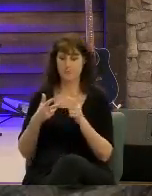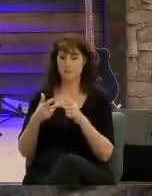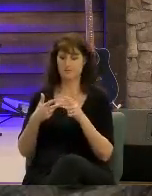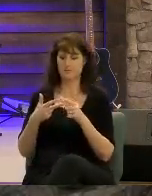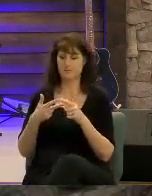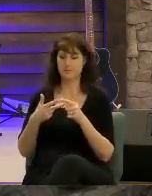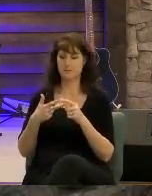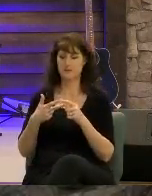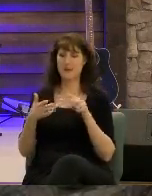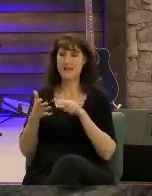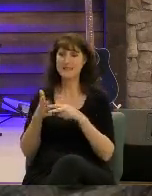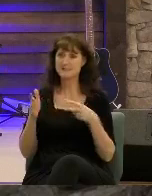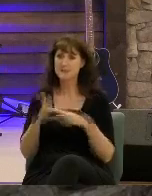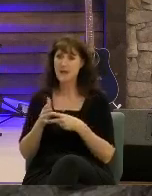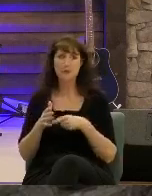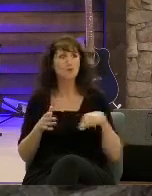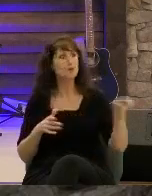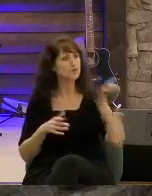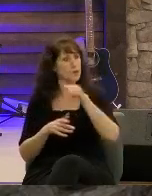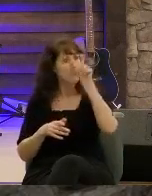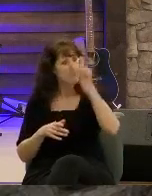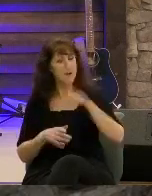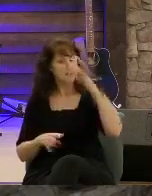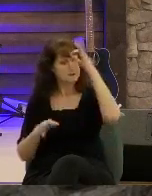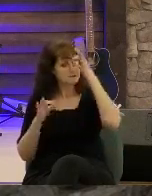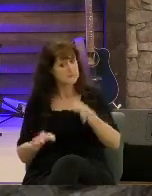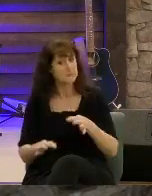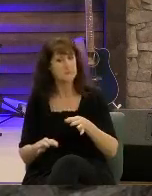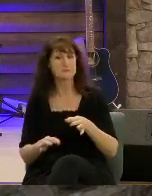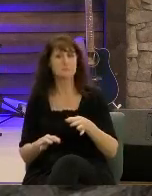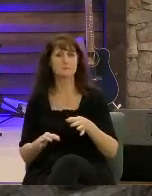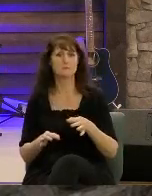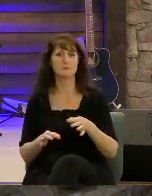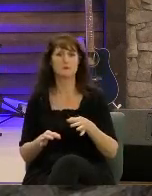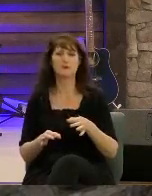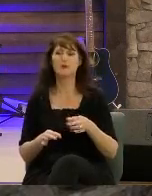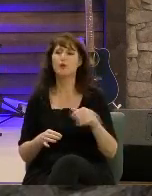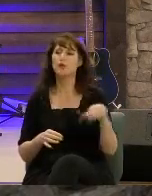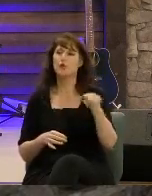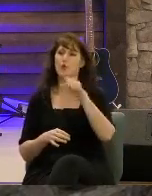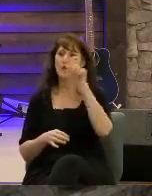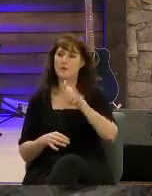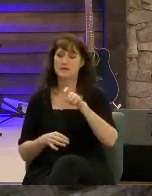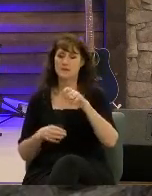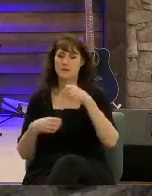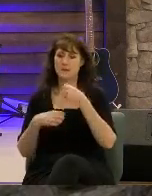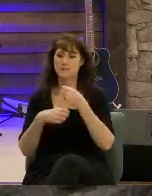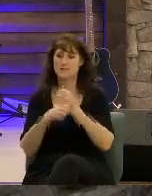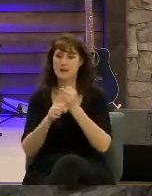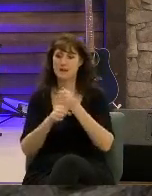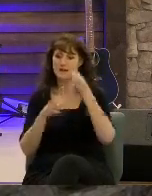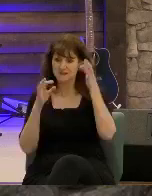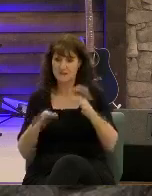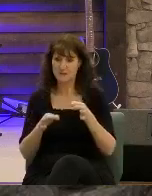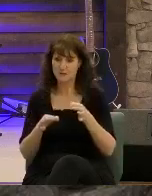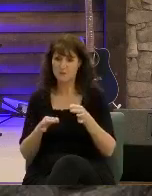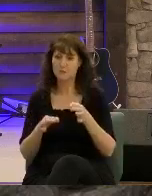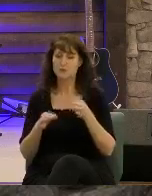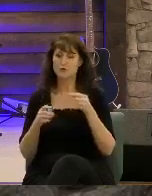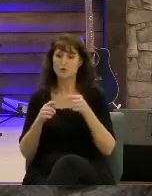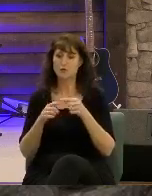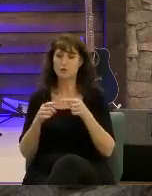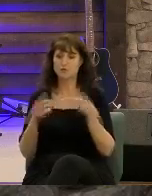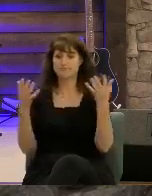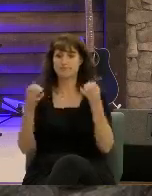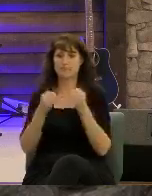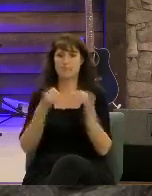You must make a decision to fill in the blank. whatever that may be, to increase your devotions, to